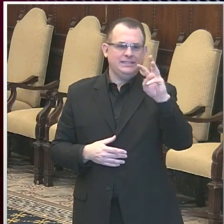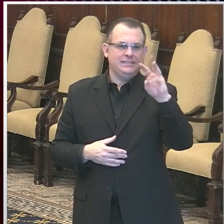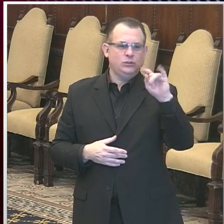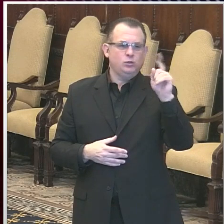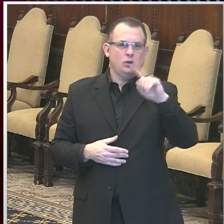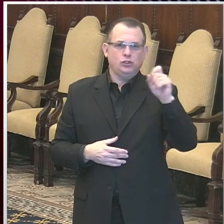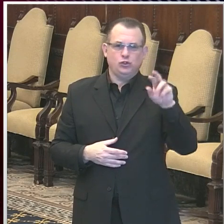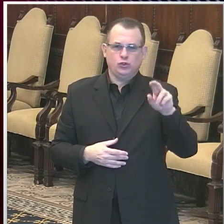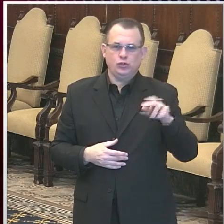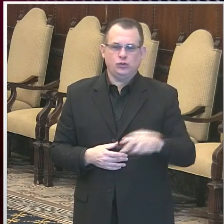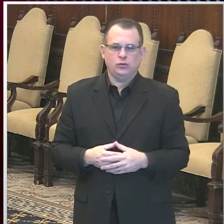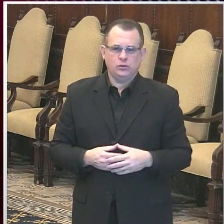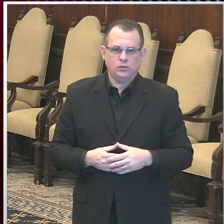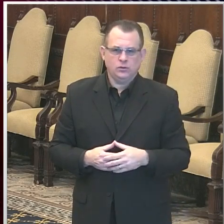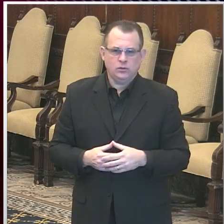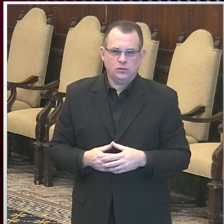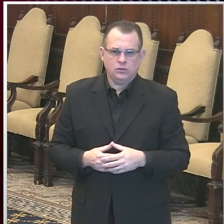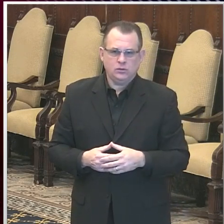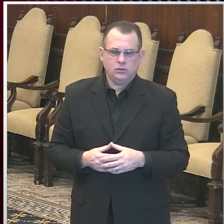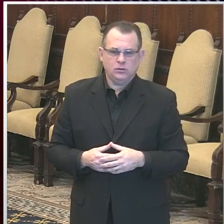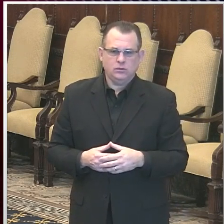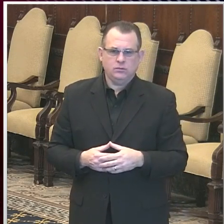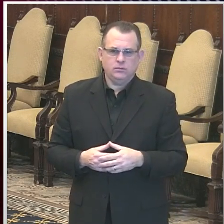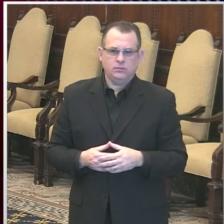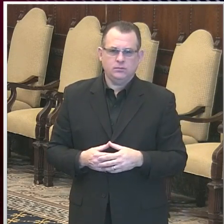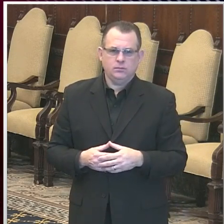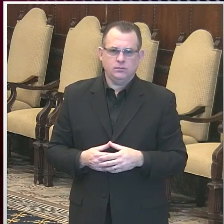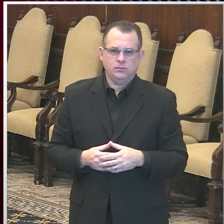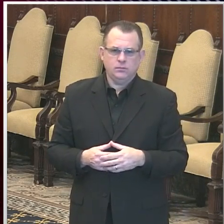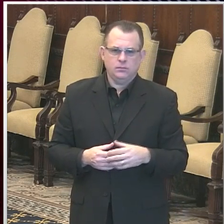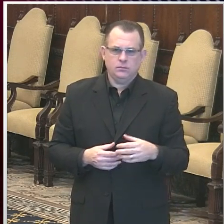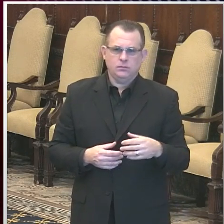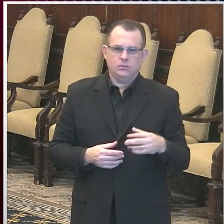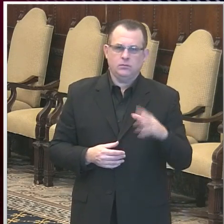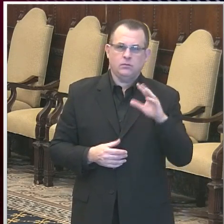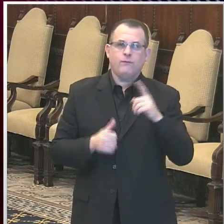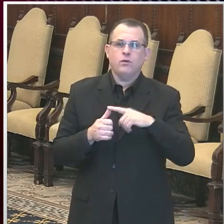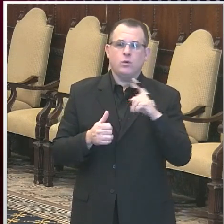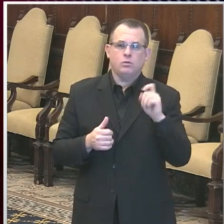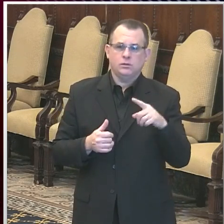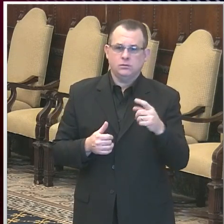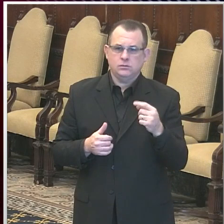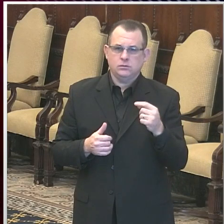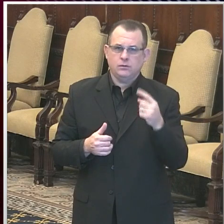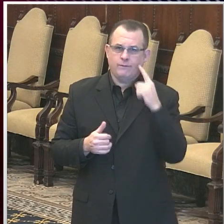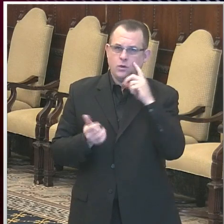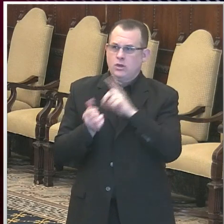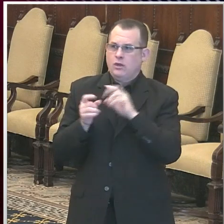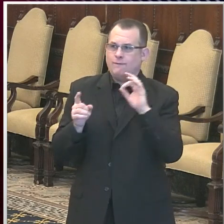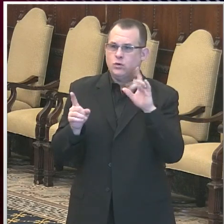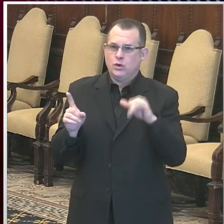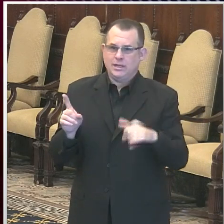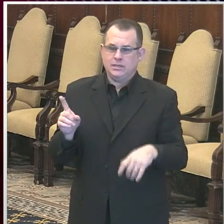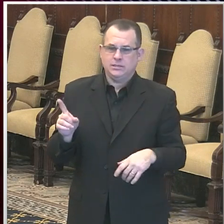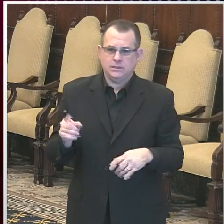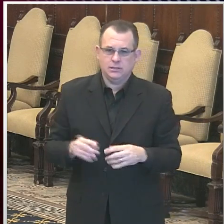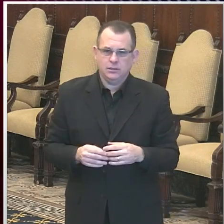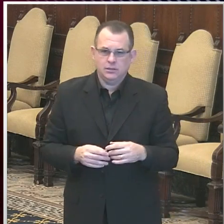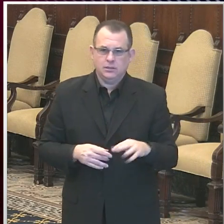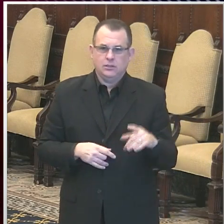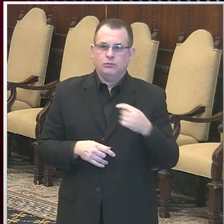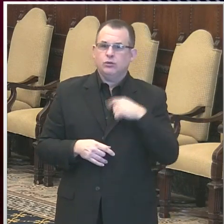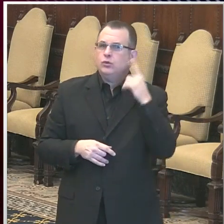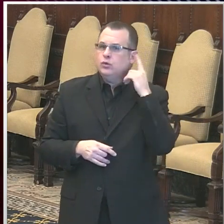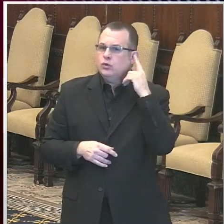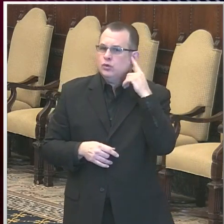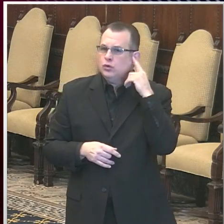Oh, can you hear me? So the Yes, first question is for Dr. Farley. We are hearing that some